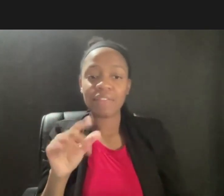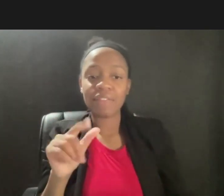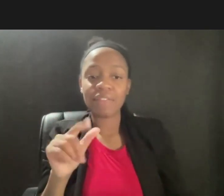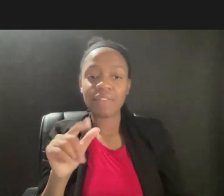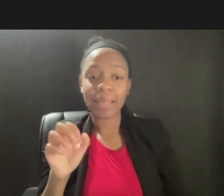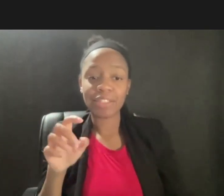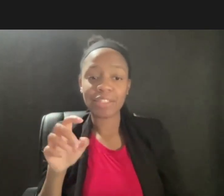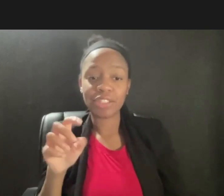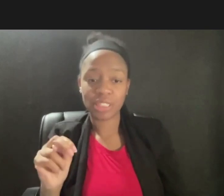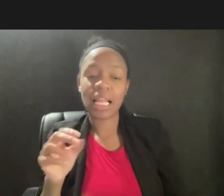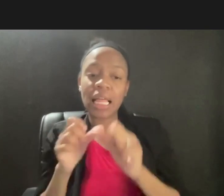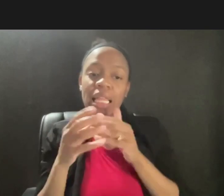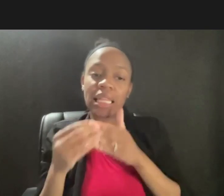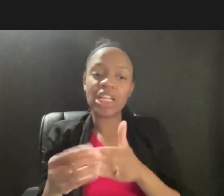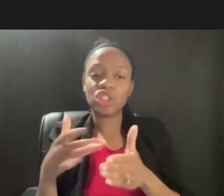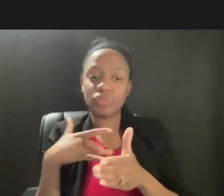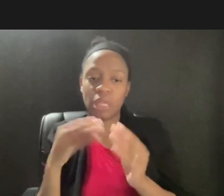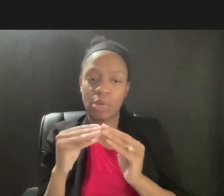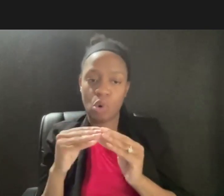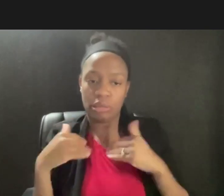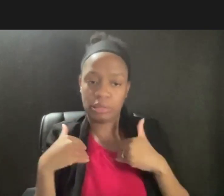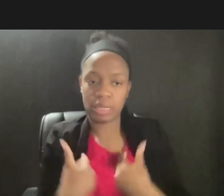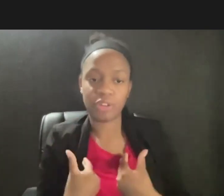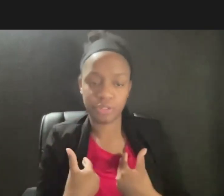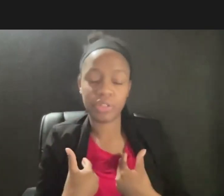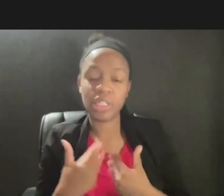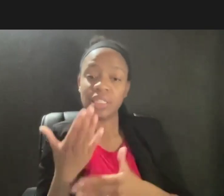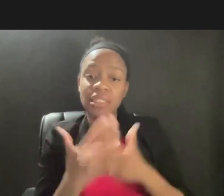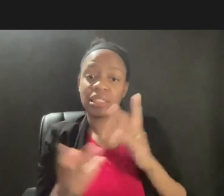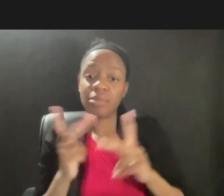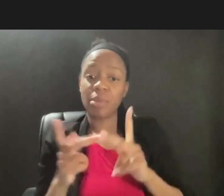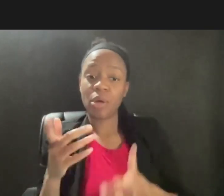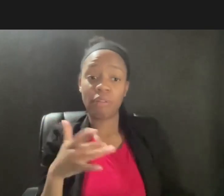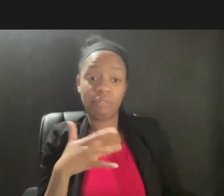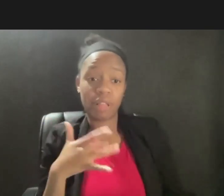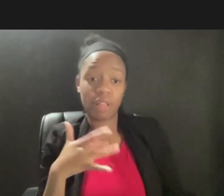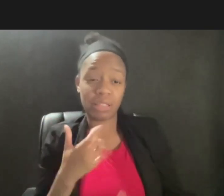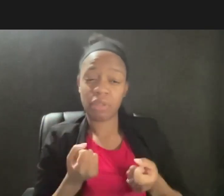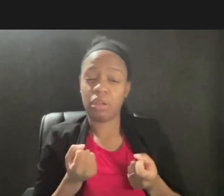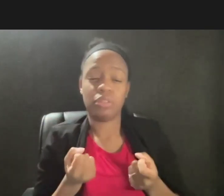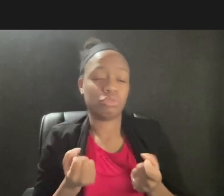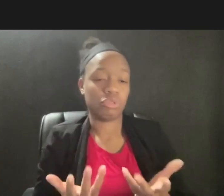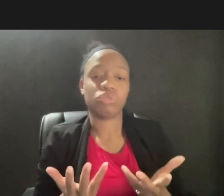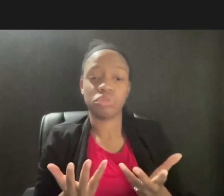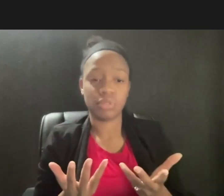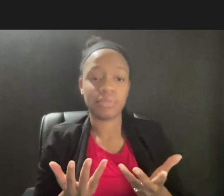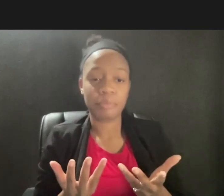to feeling more tired. And for some people, feelings of exhaustion